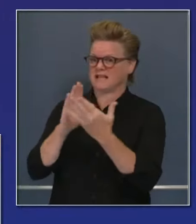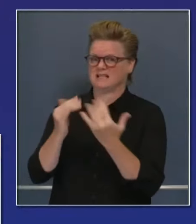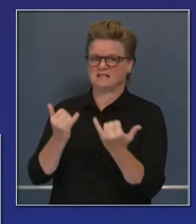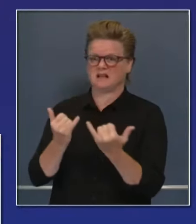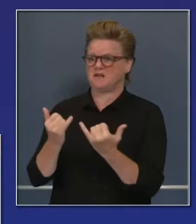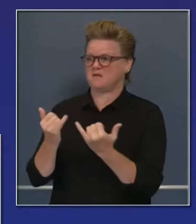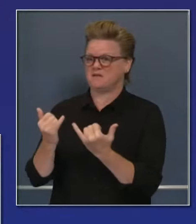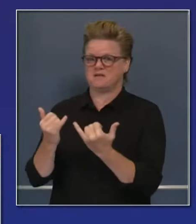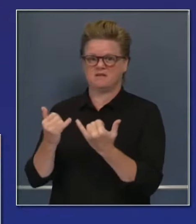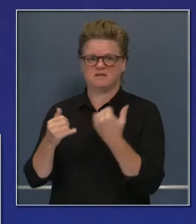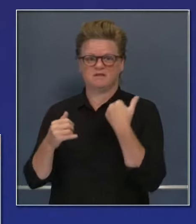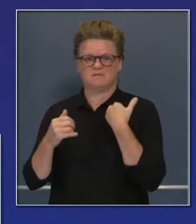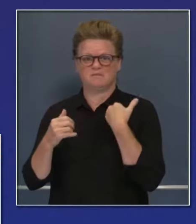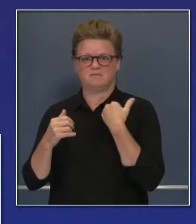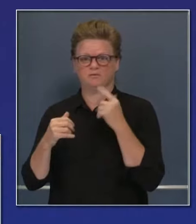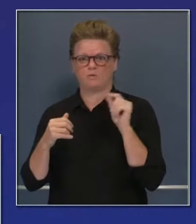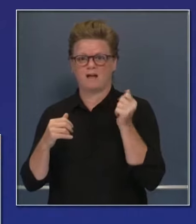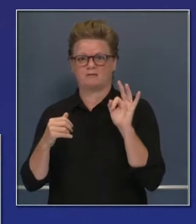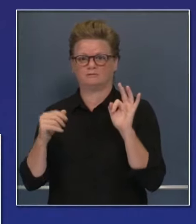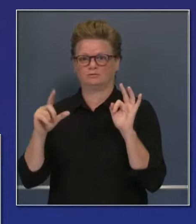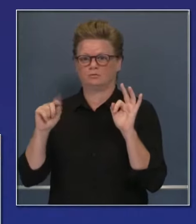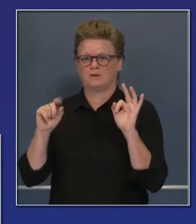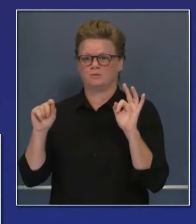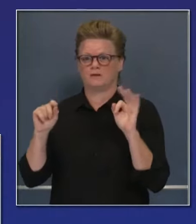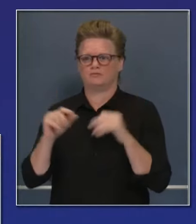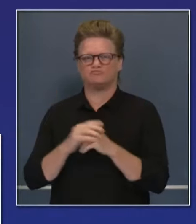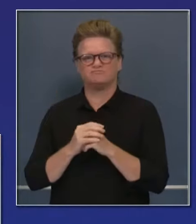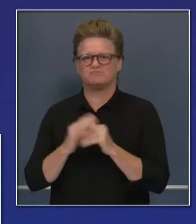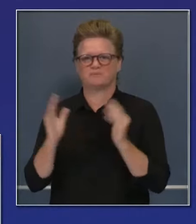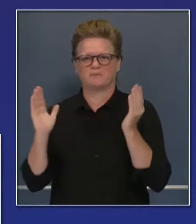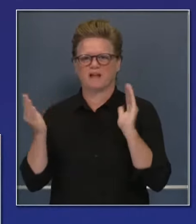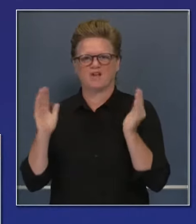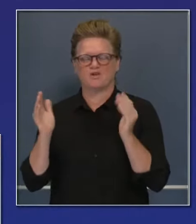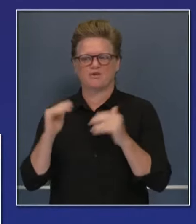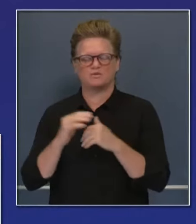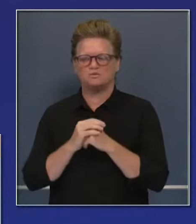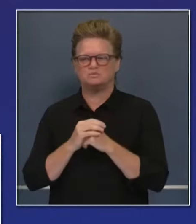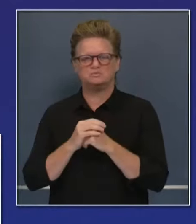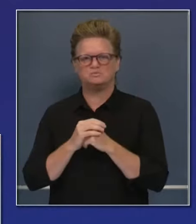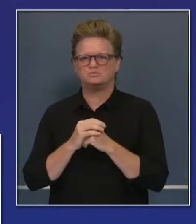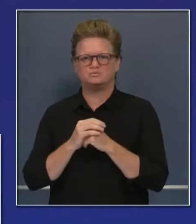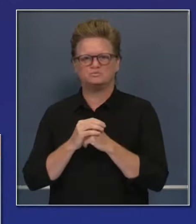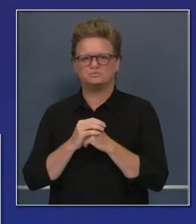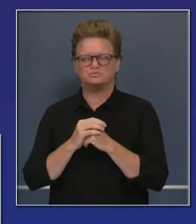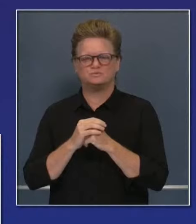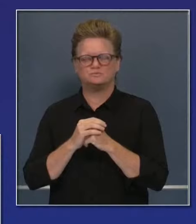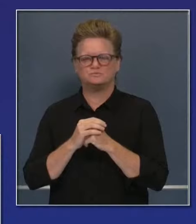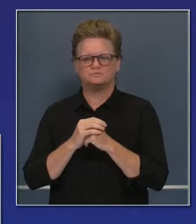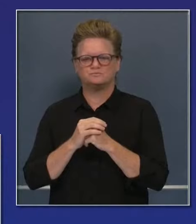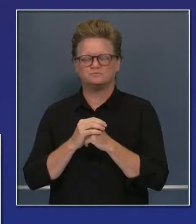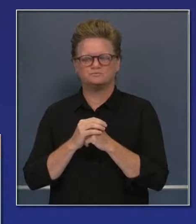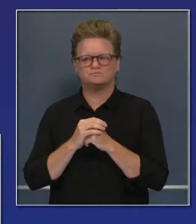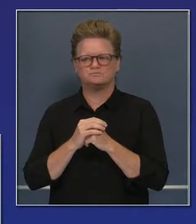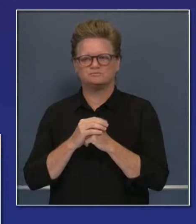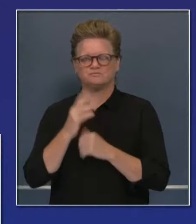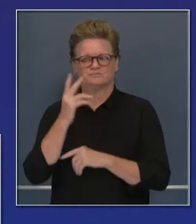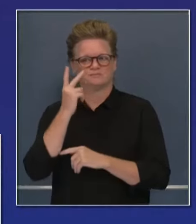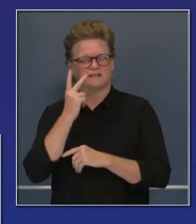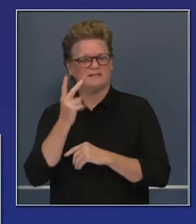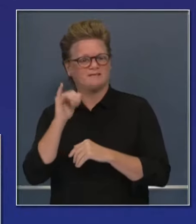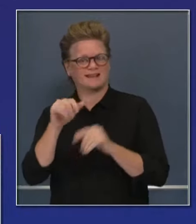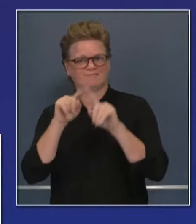season in 2020 as a comparison to the challenges we faced in 2019. As you can see from this